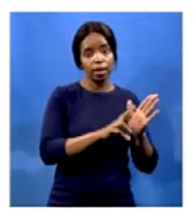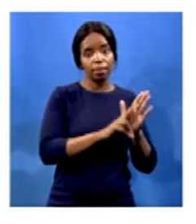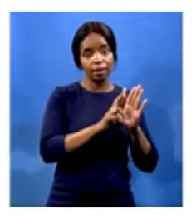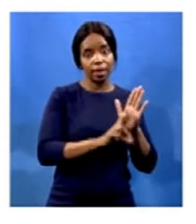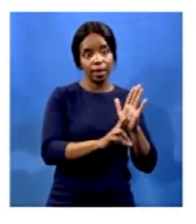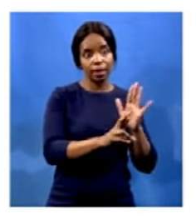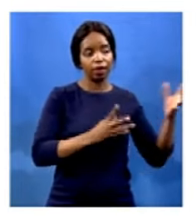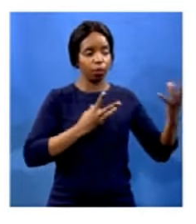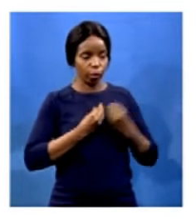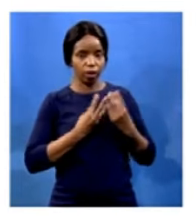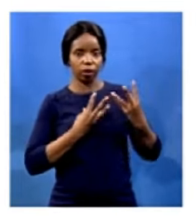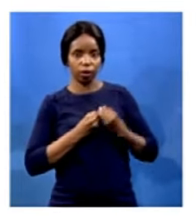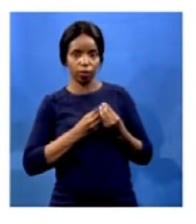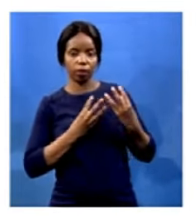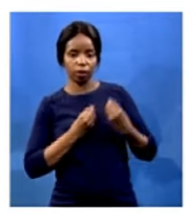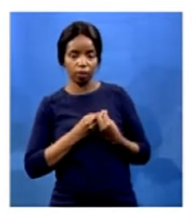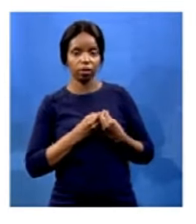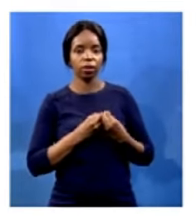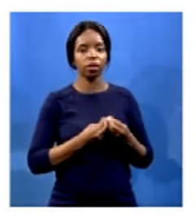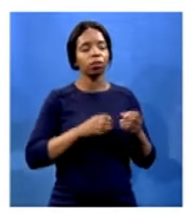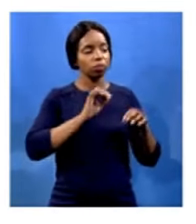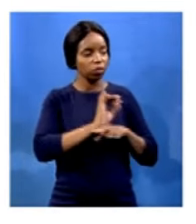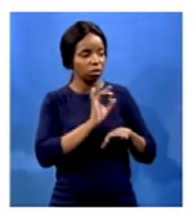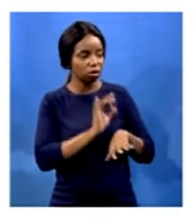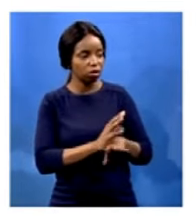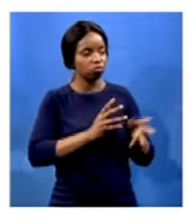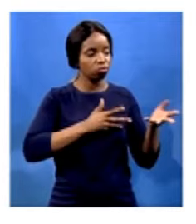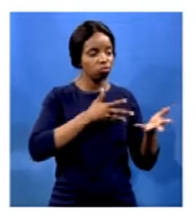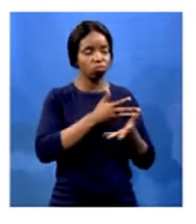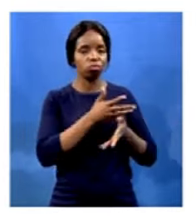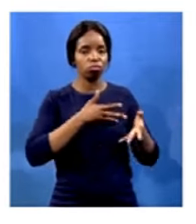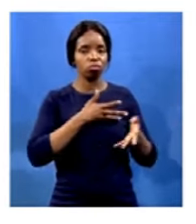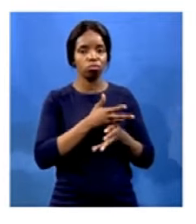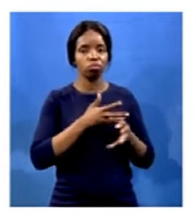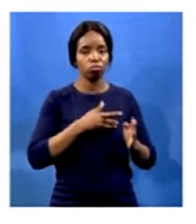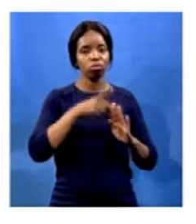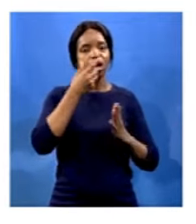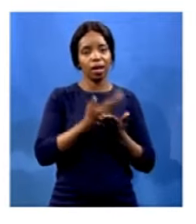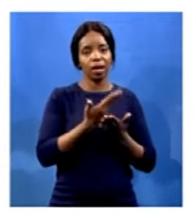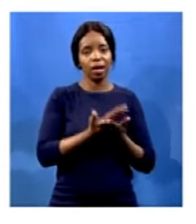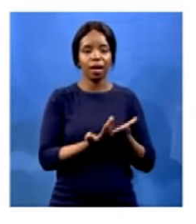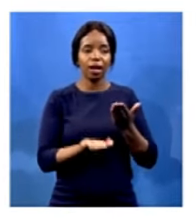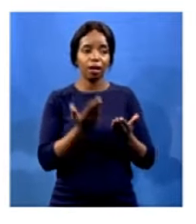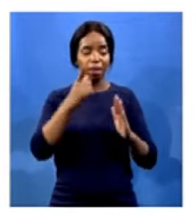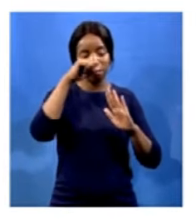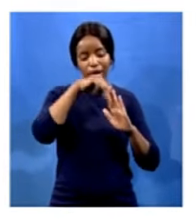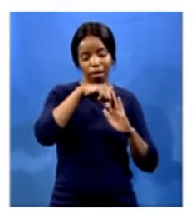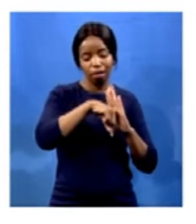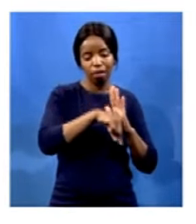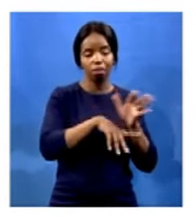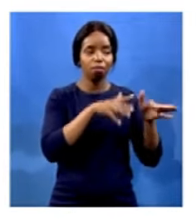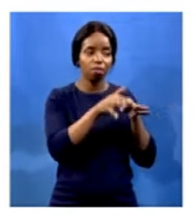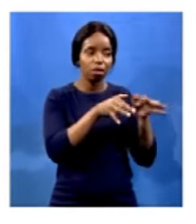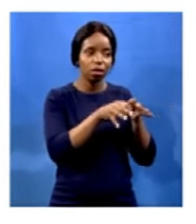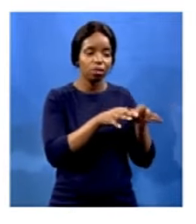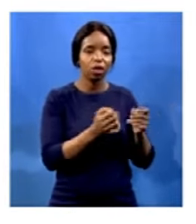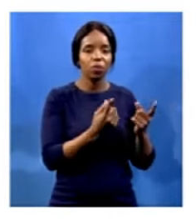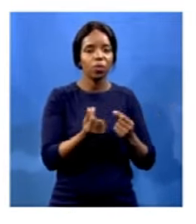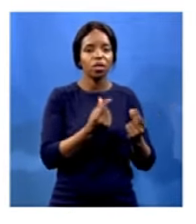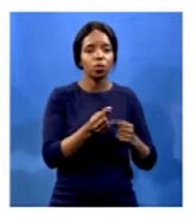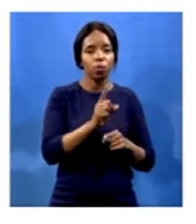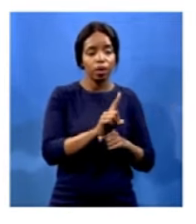I could probably go into a bit of more detail into what we have done. We've made sure that students without laptop access or resources access actually have